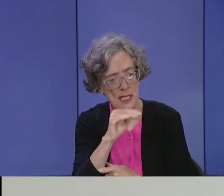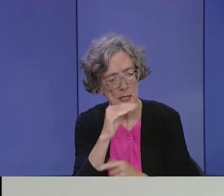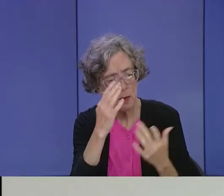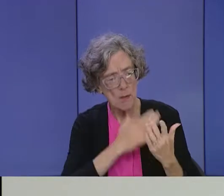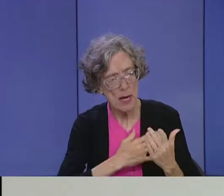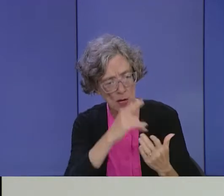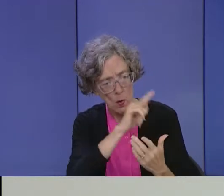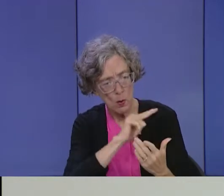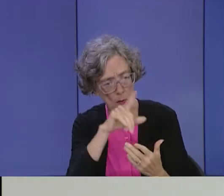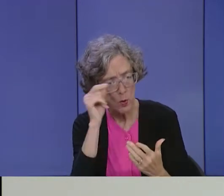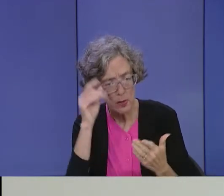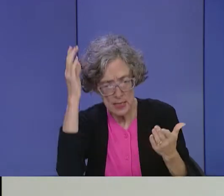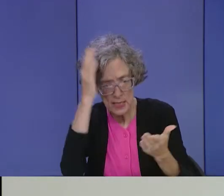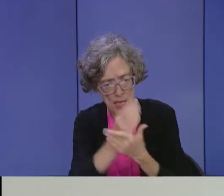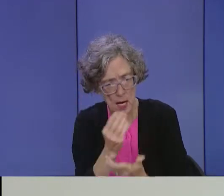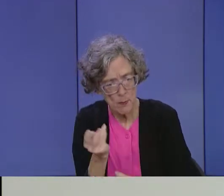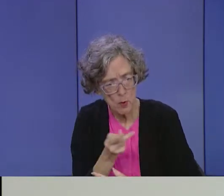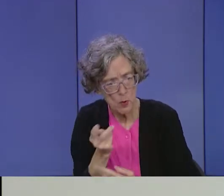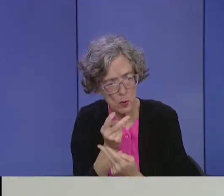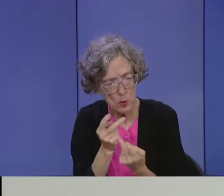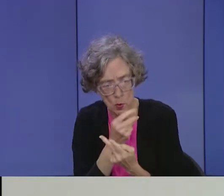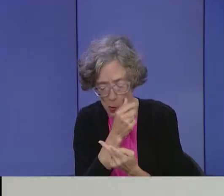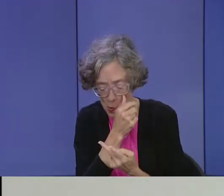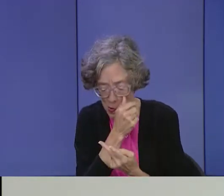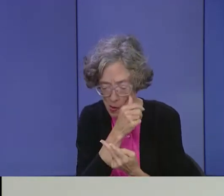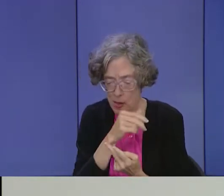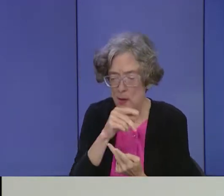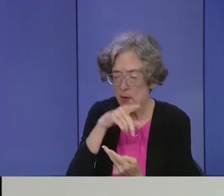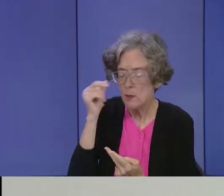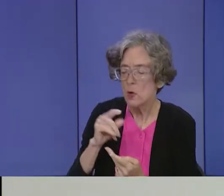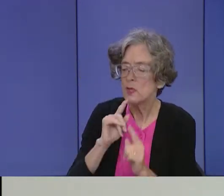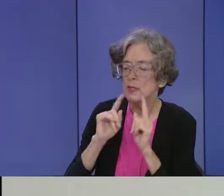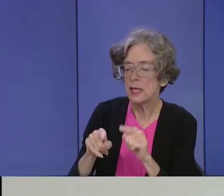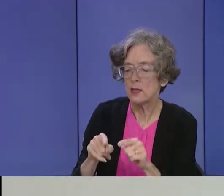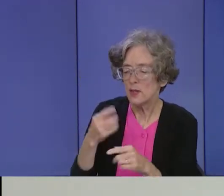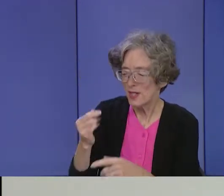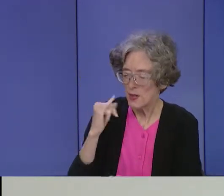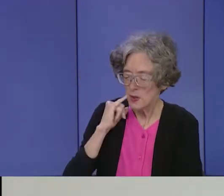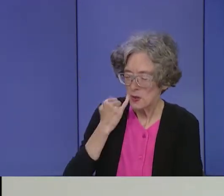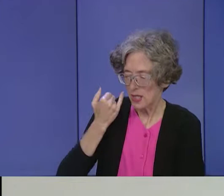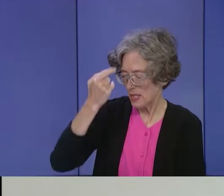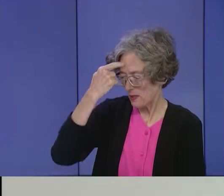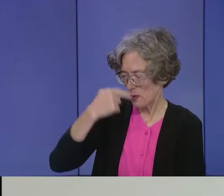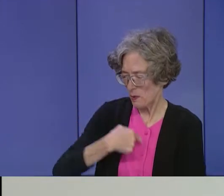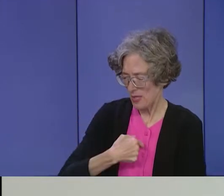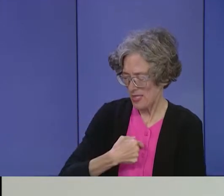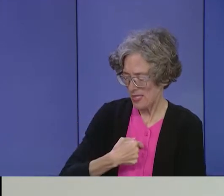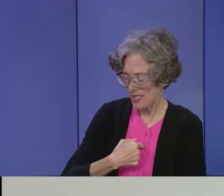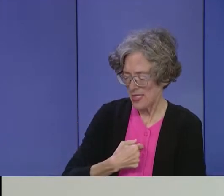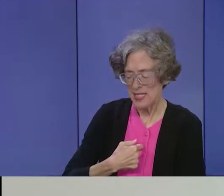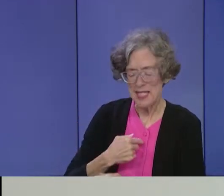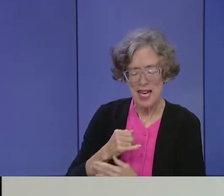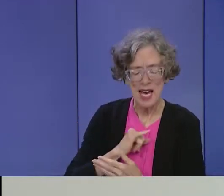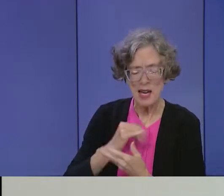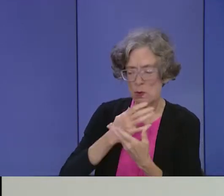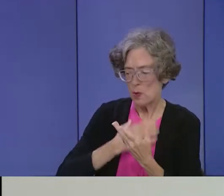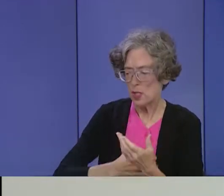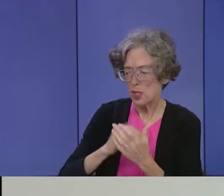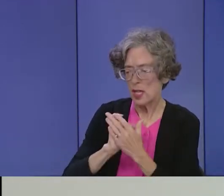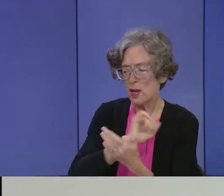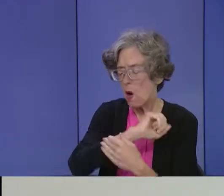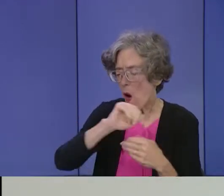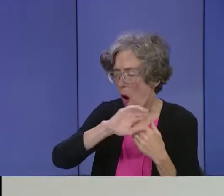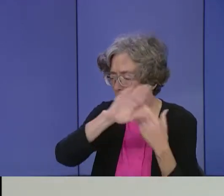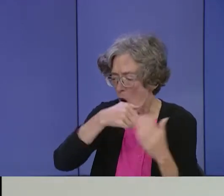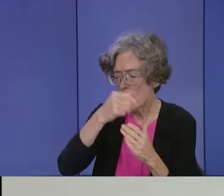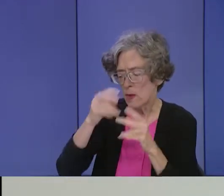my Lord, stop them. But Moses answered him, Are you jealous for my sake? Would that all the people